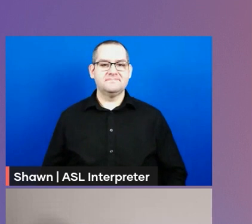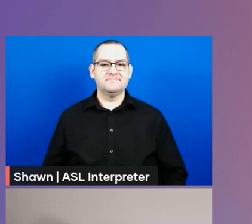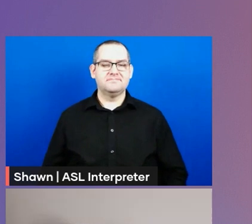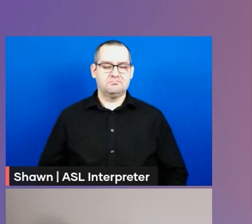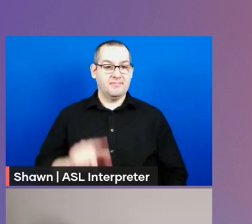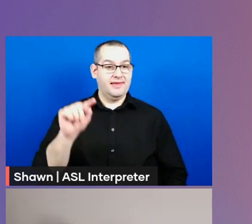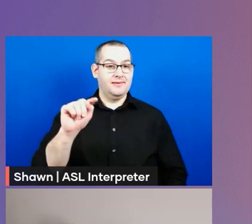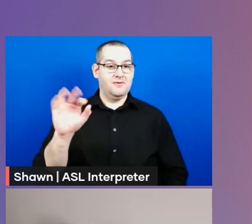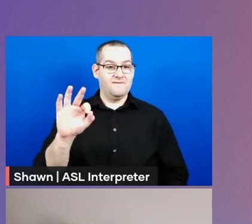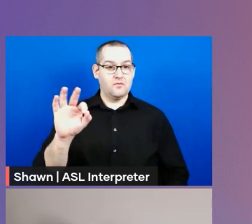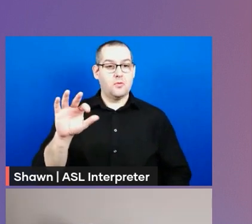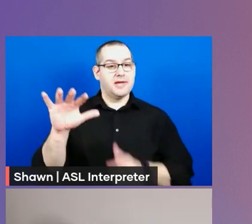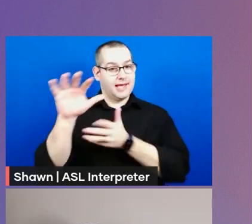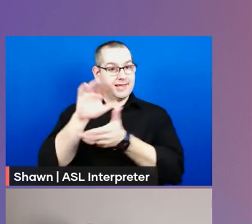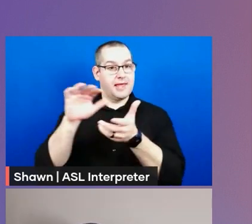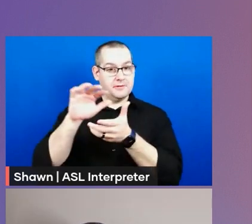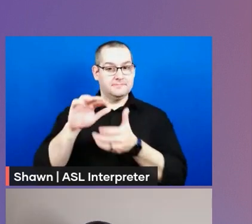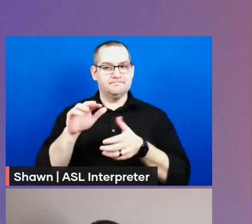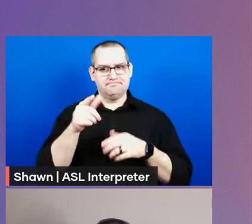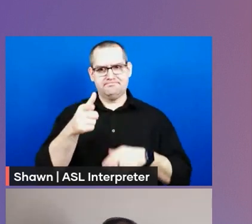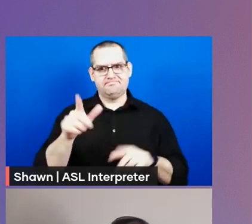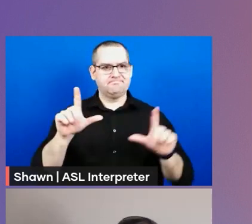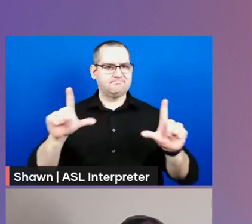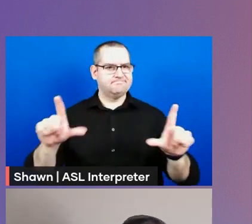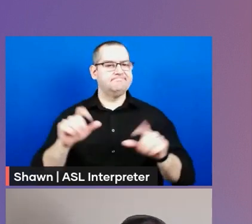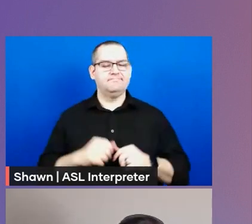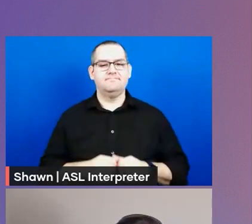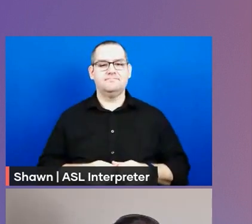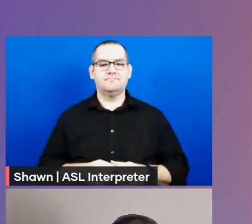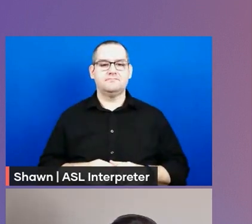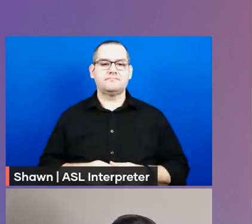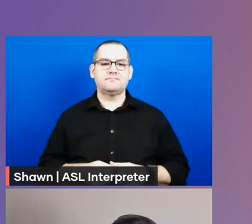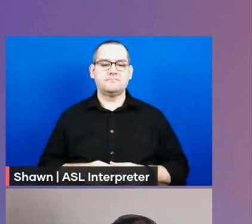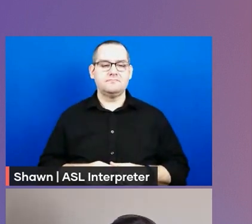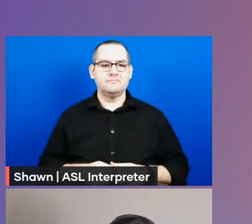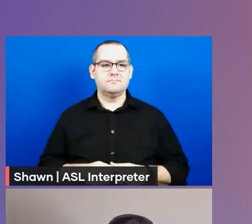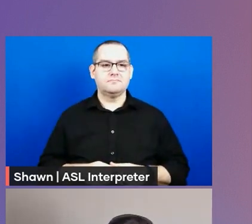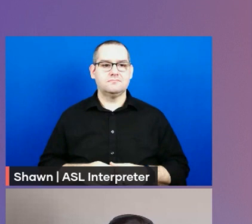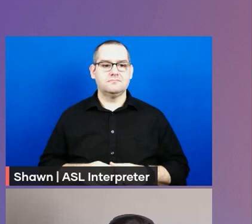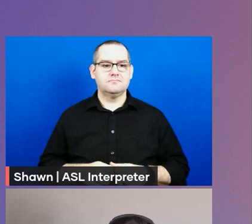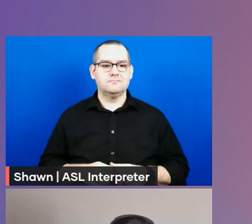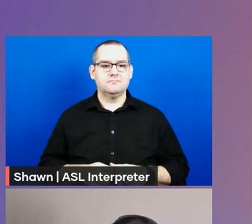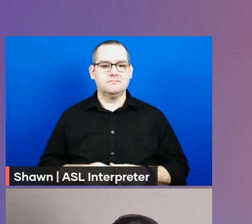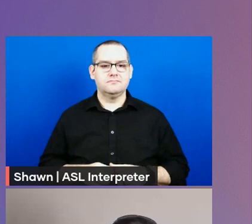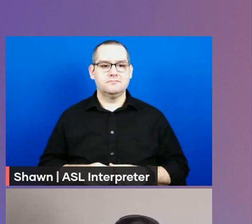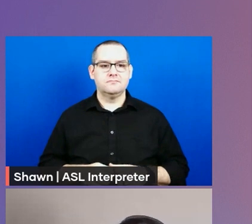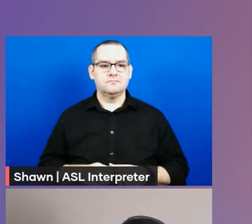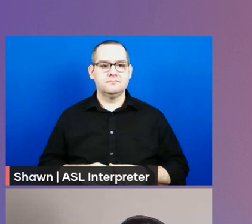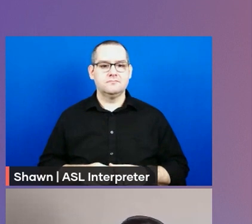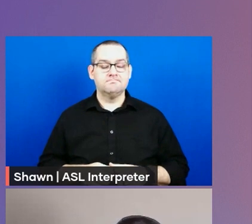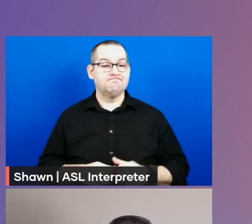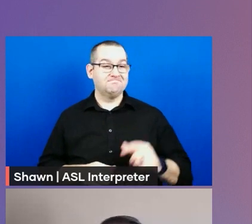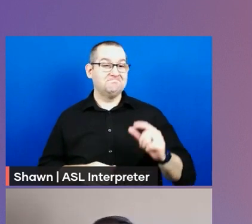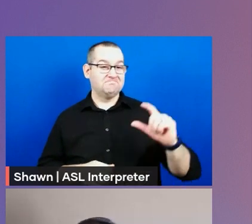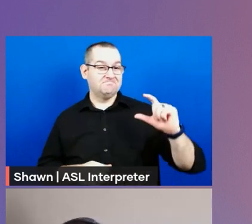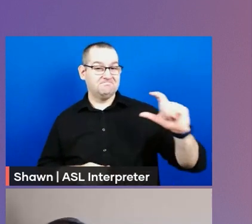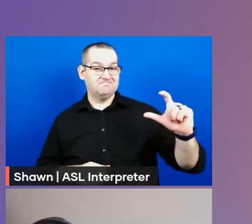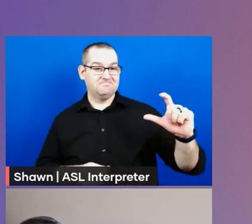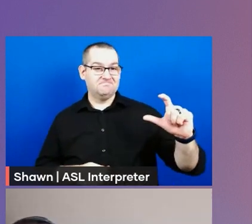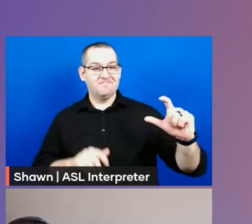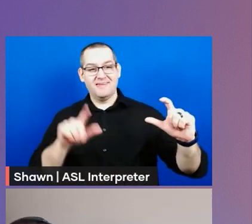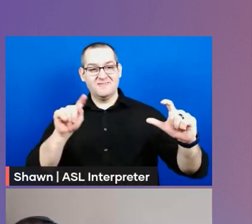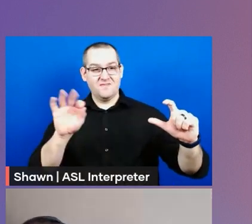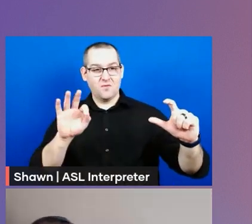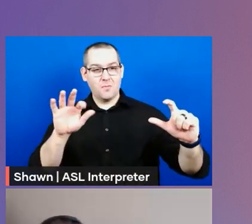Cloud. In this diagram, essentially, you are on the left here is Terraform Cloud, and then